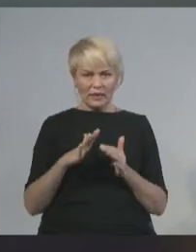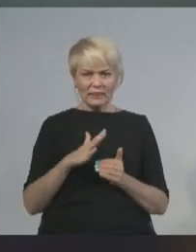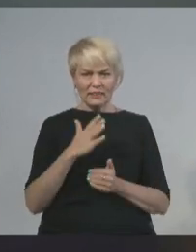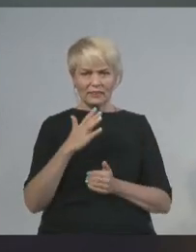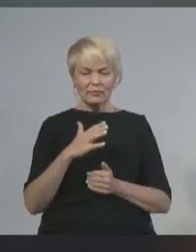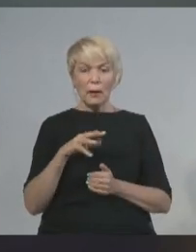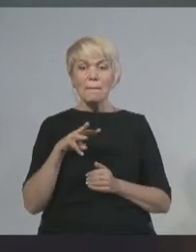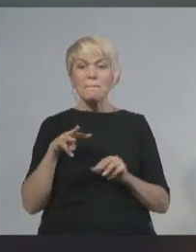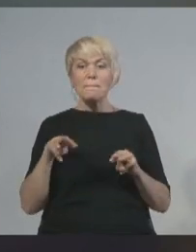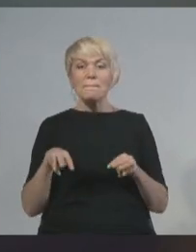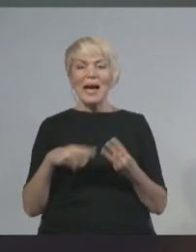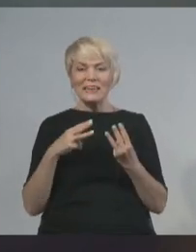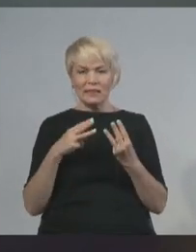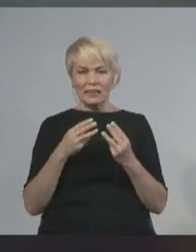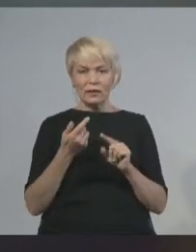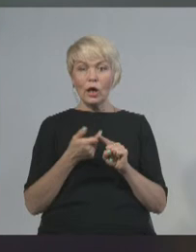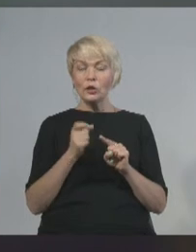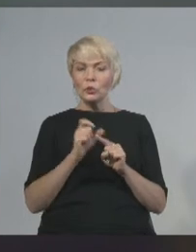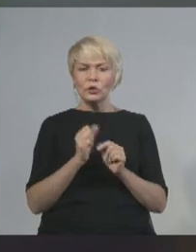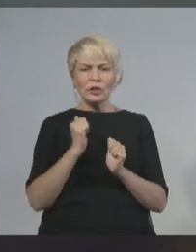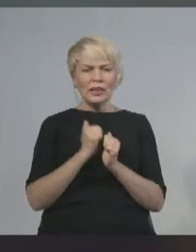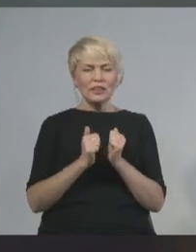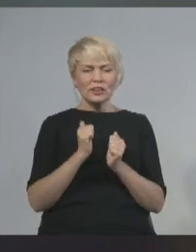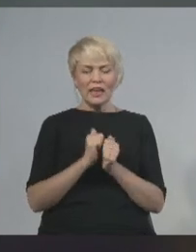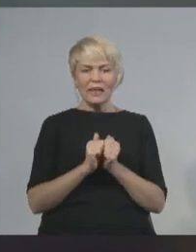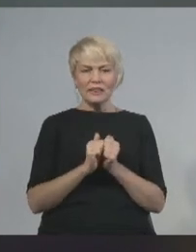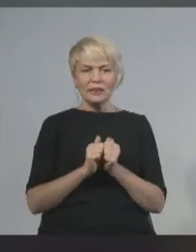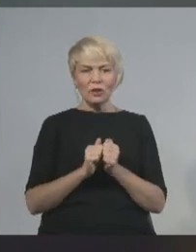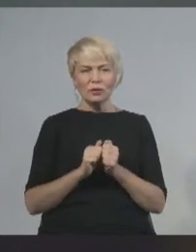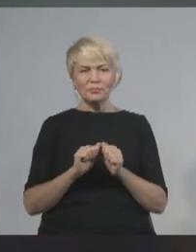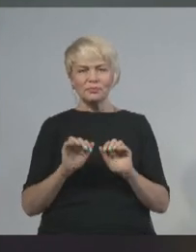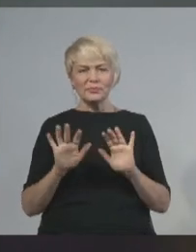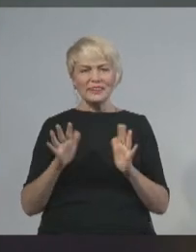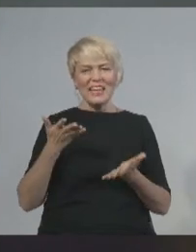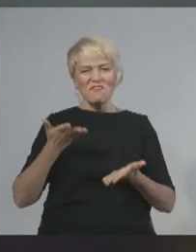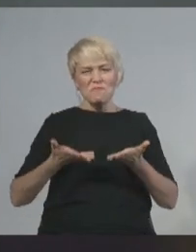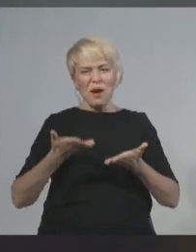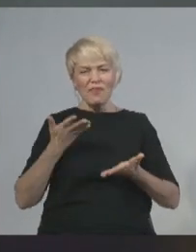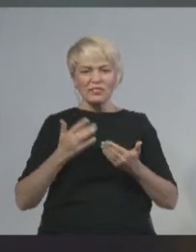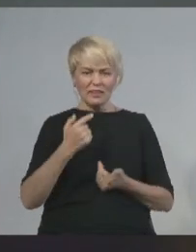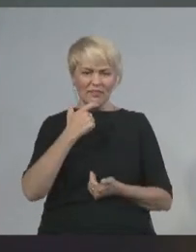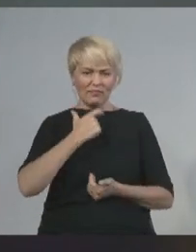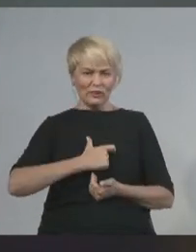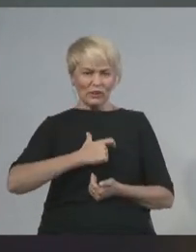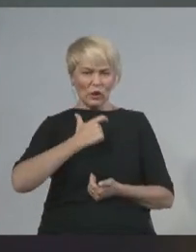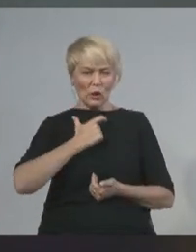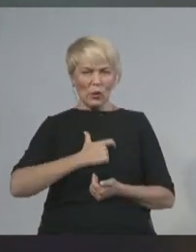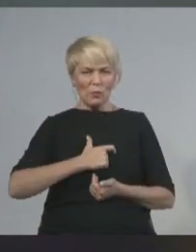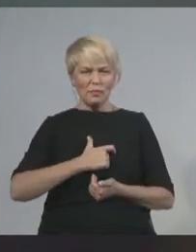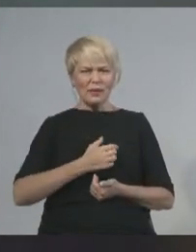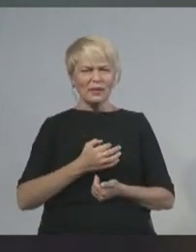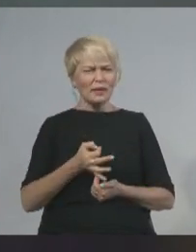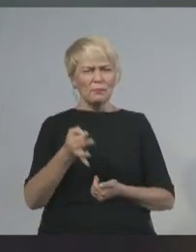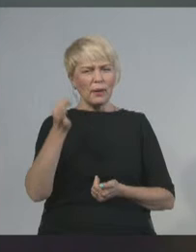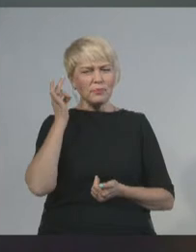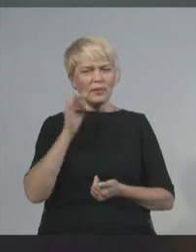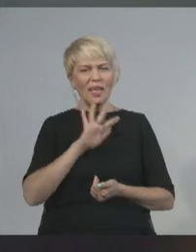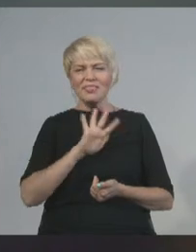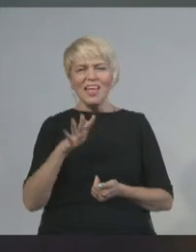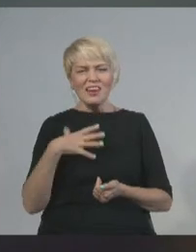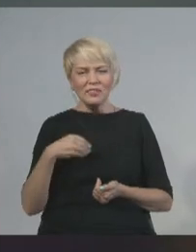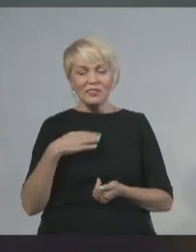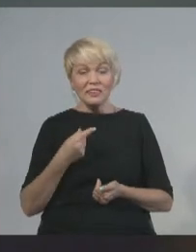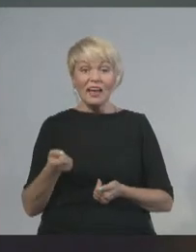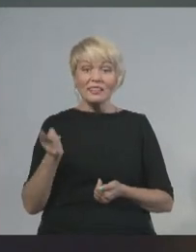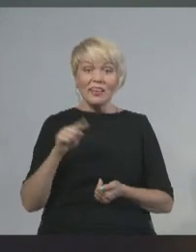here yes the media like our i support my colleagues to say that media are very inconfident usually